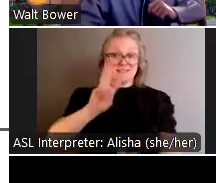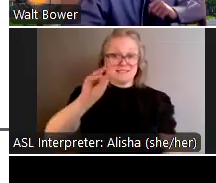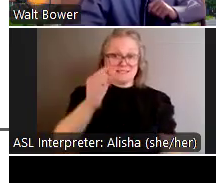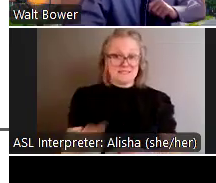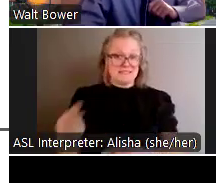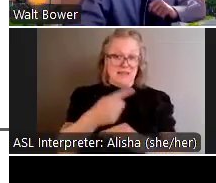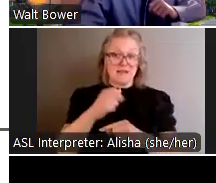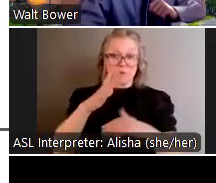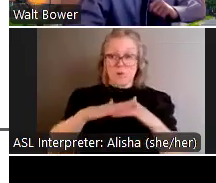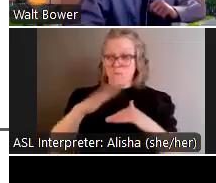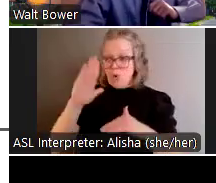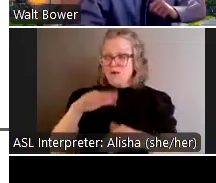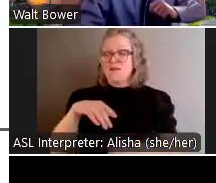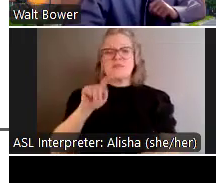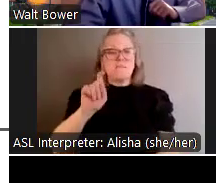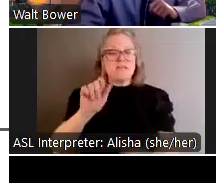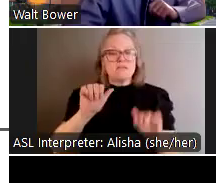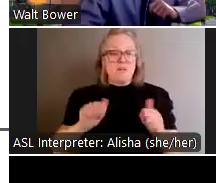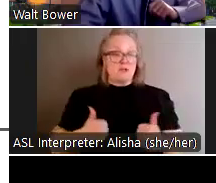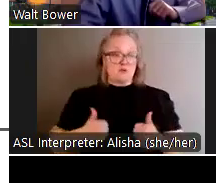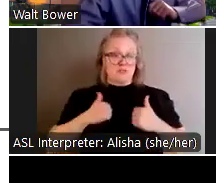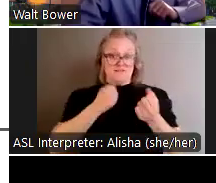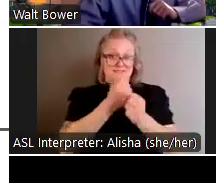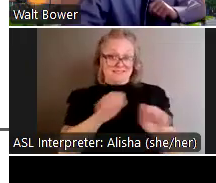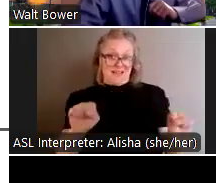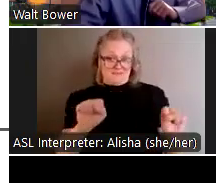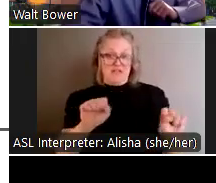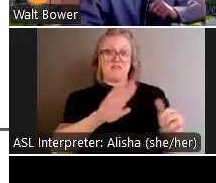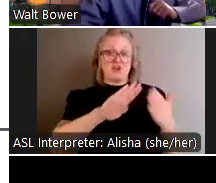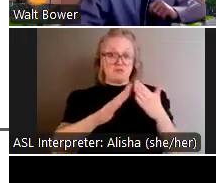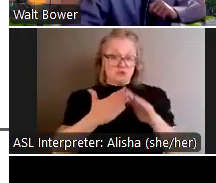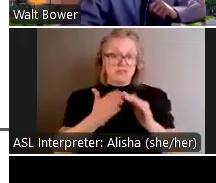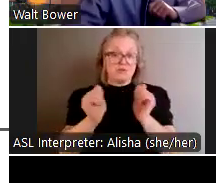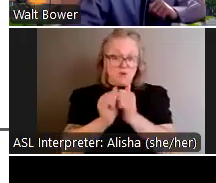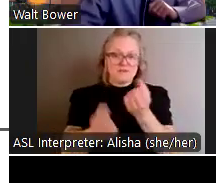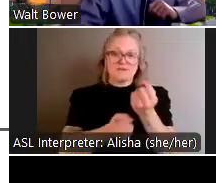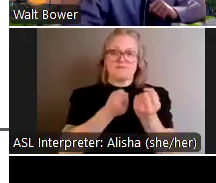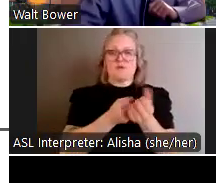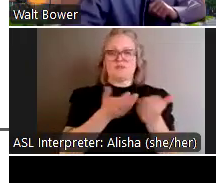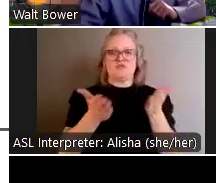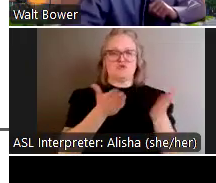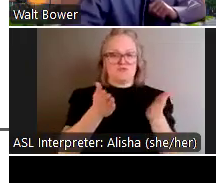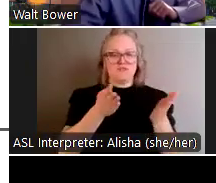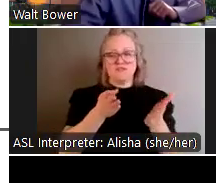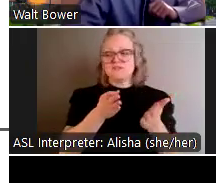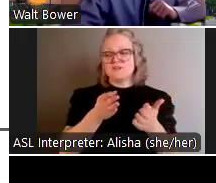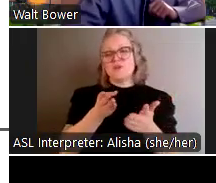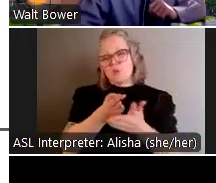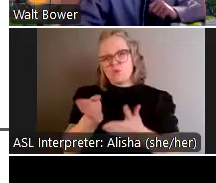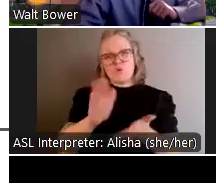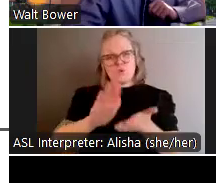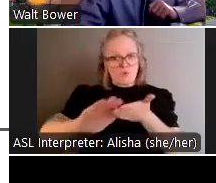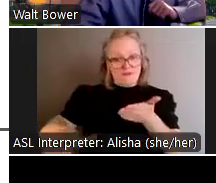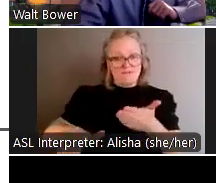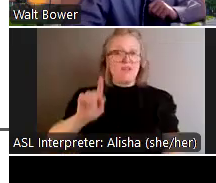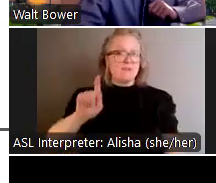they have to be able to live safely in the community with support and services through the waivers. They have to be